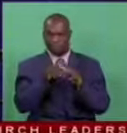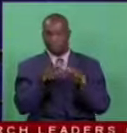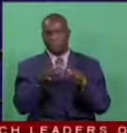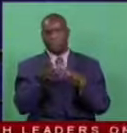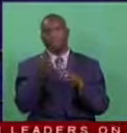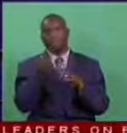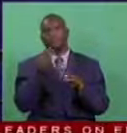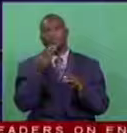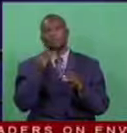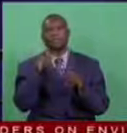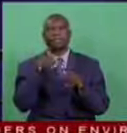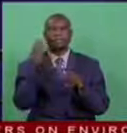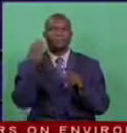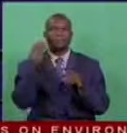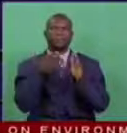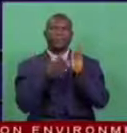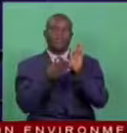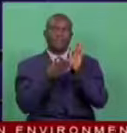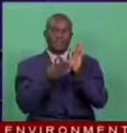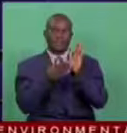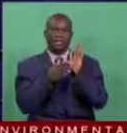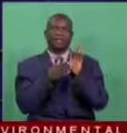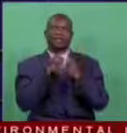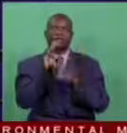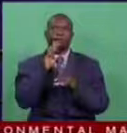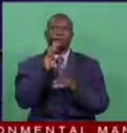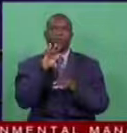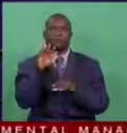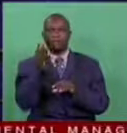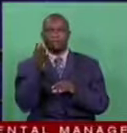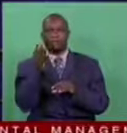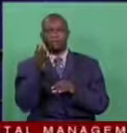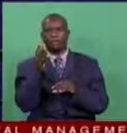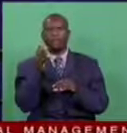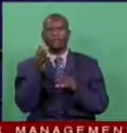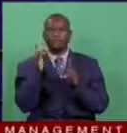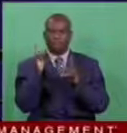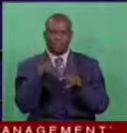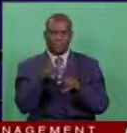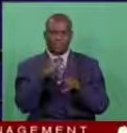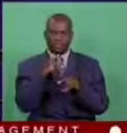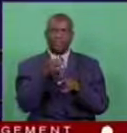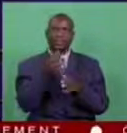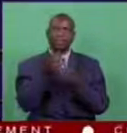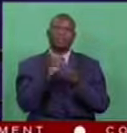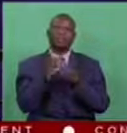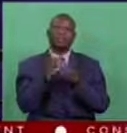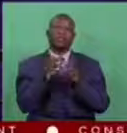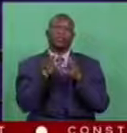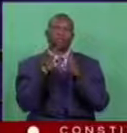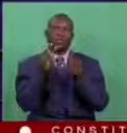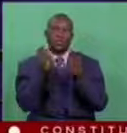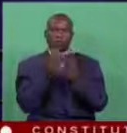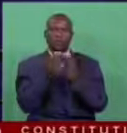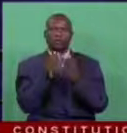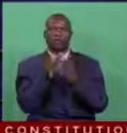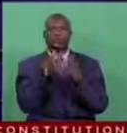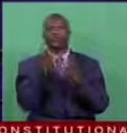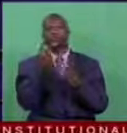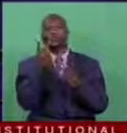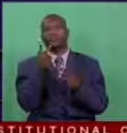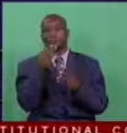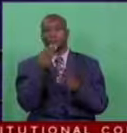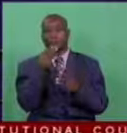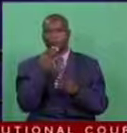in 1945, when the United Nations was established immediately after the end of World War II, the whole point really was to